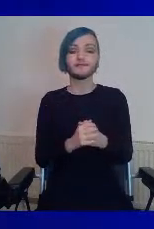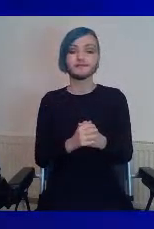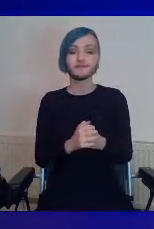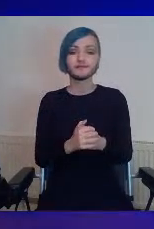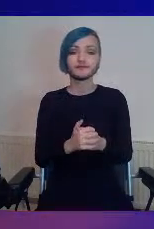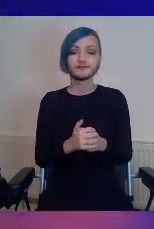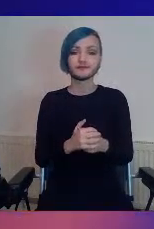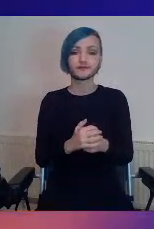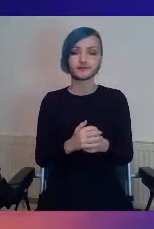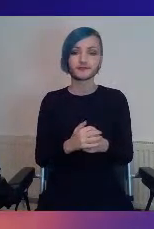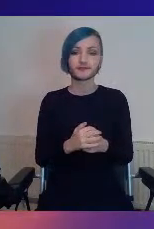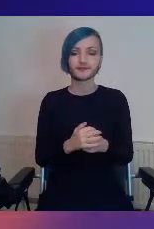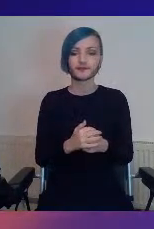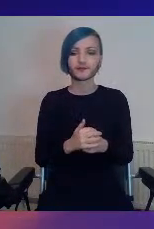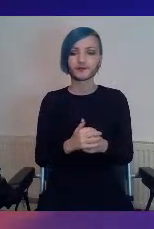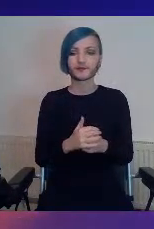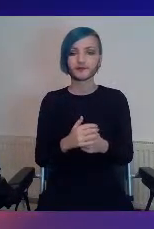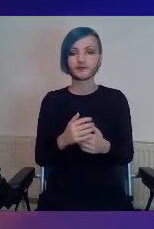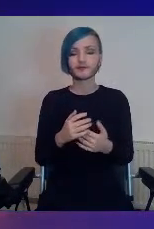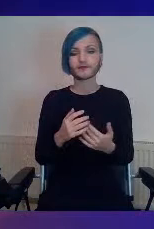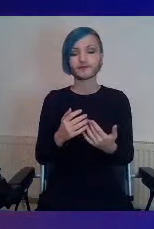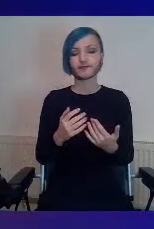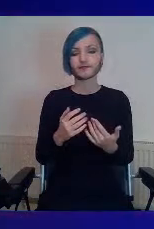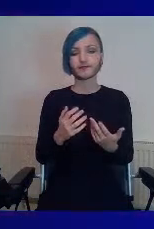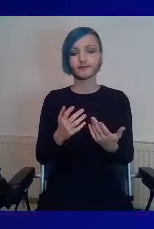it doesn't only happen today, but because of